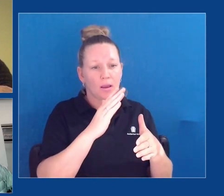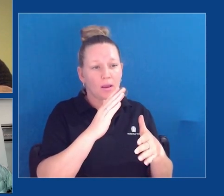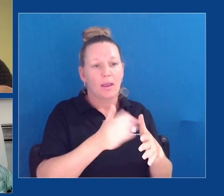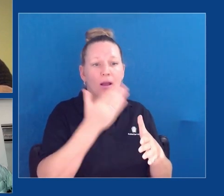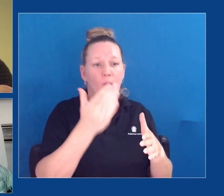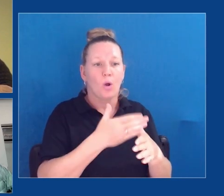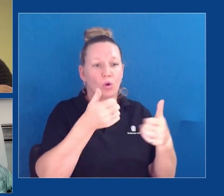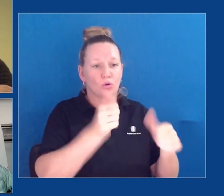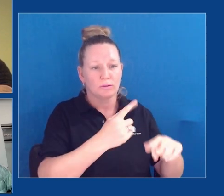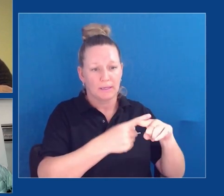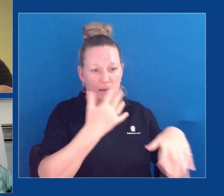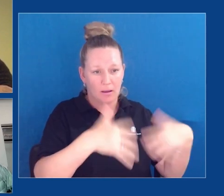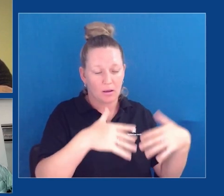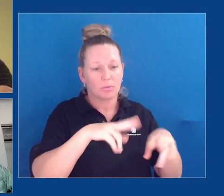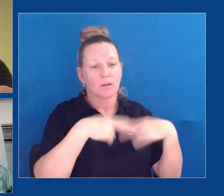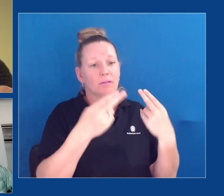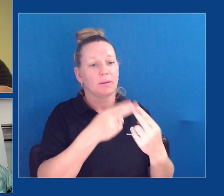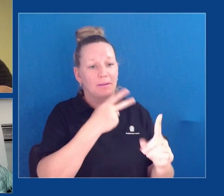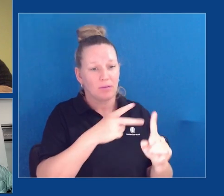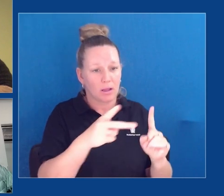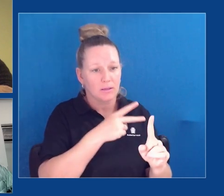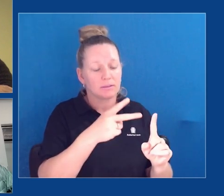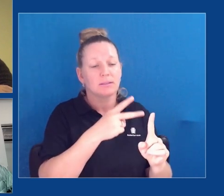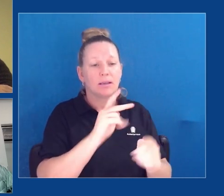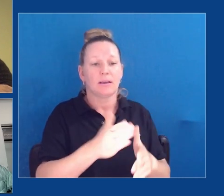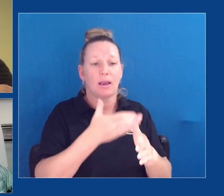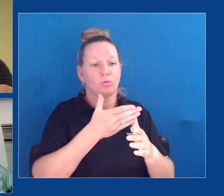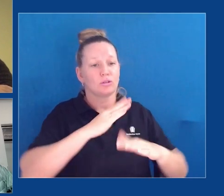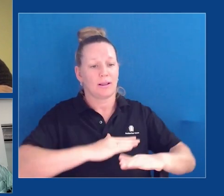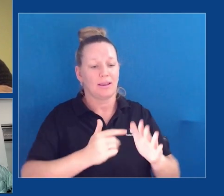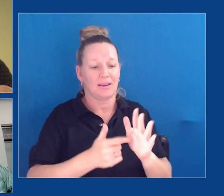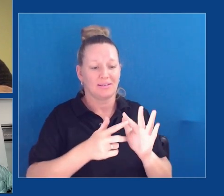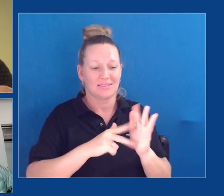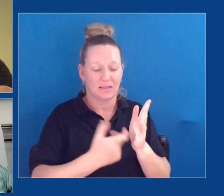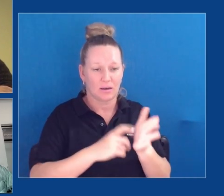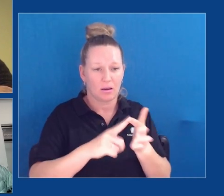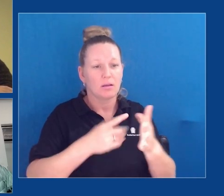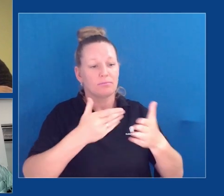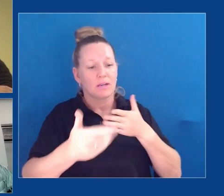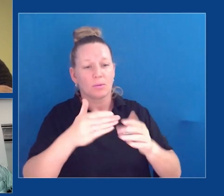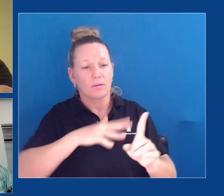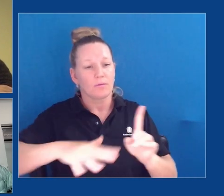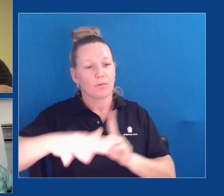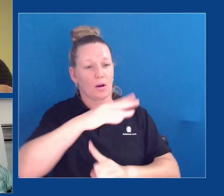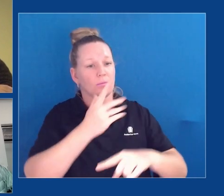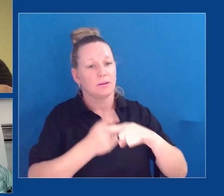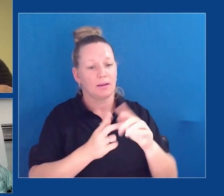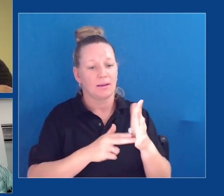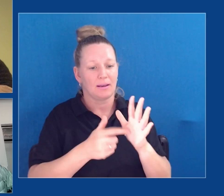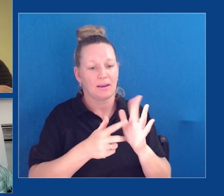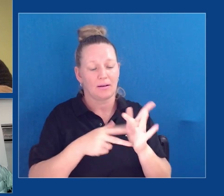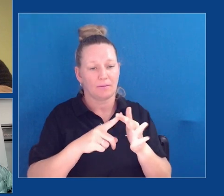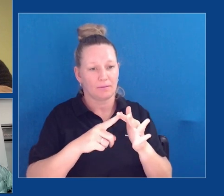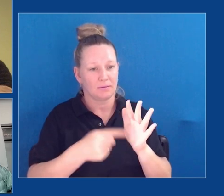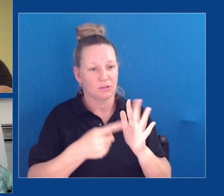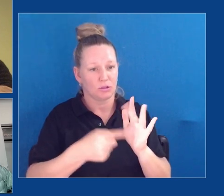harms, family violence, Aboriginal land tenure, management of environments and native title, and aspects of